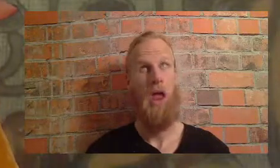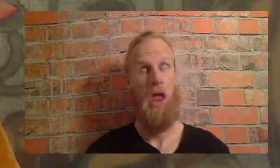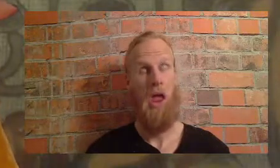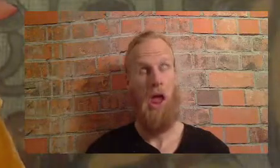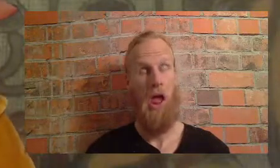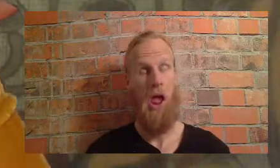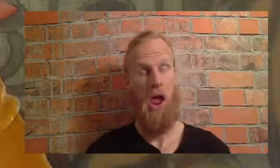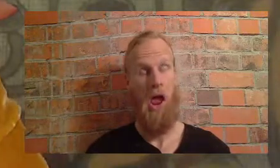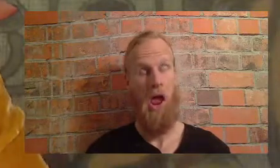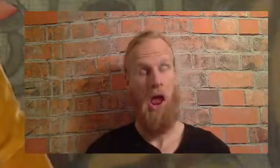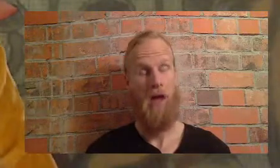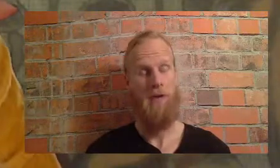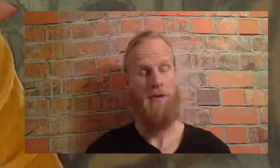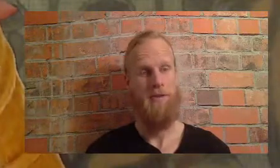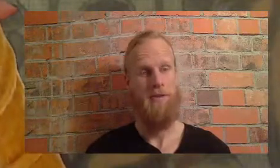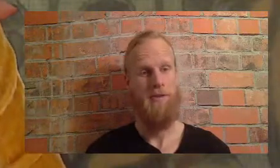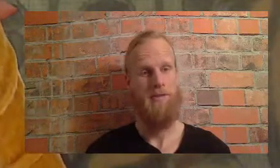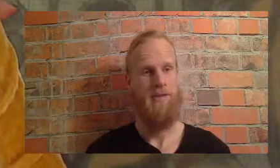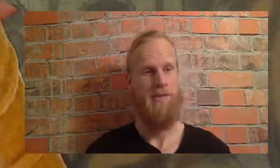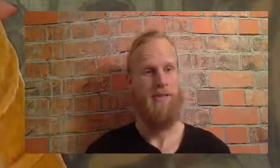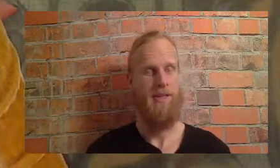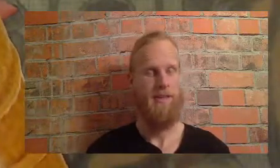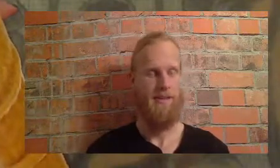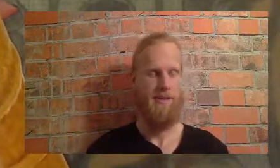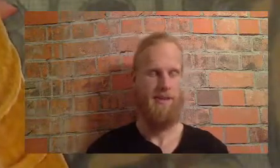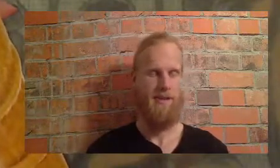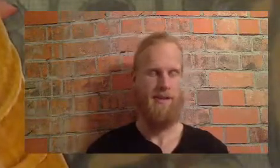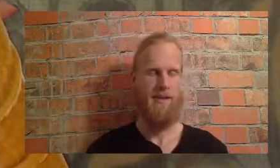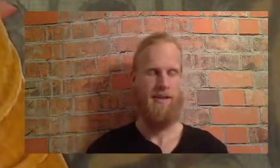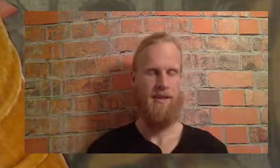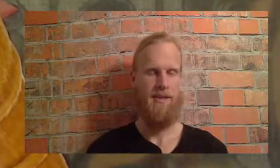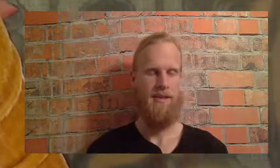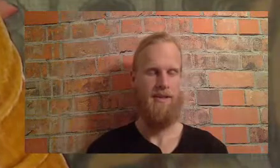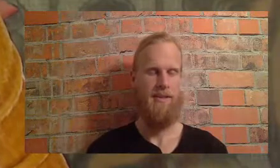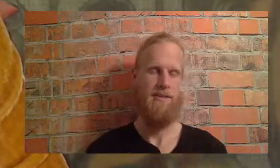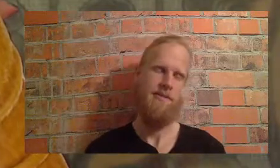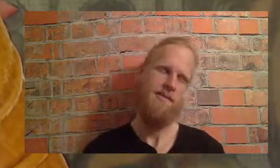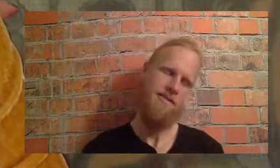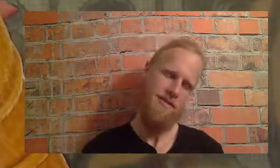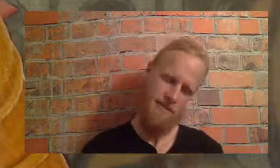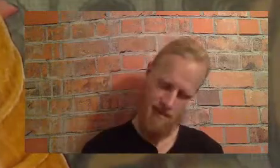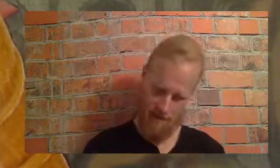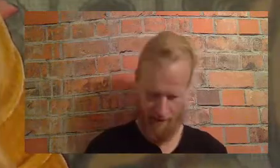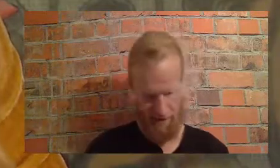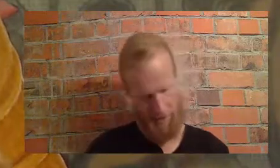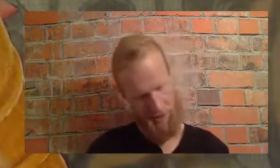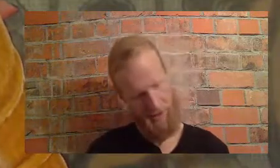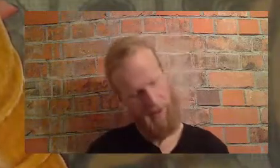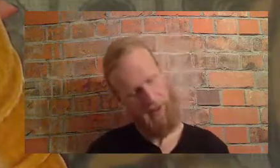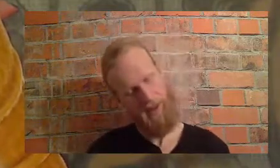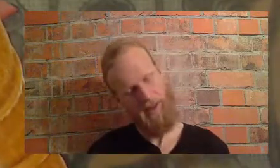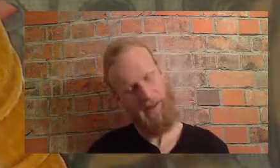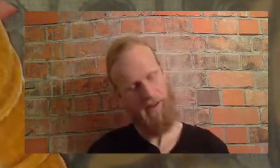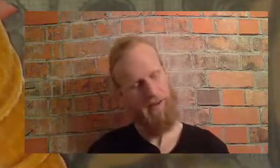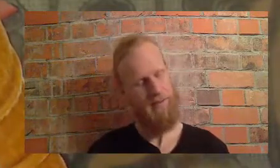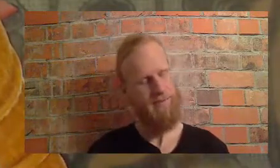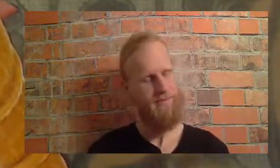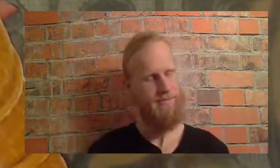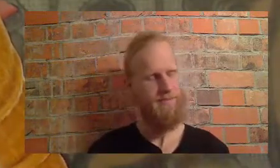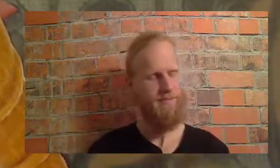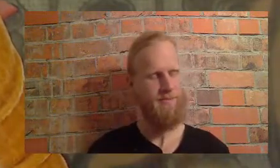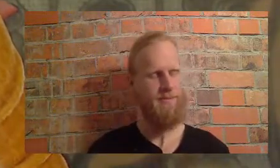Tap the index finger. I accept any remaining anger towards myself,